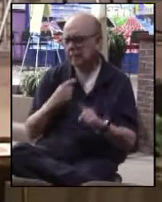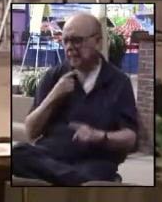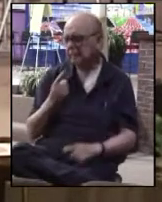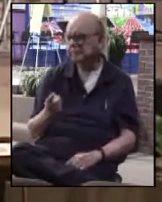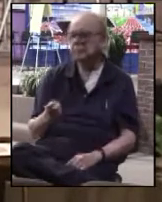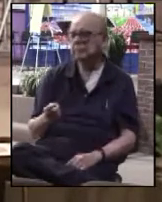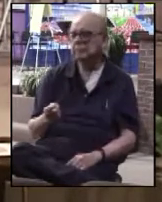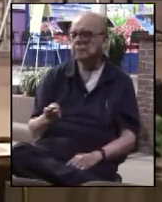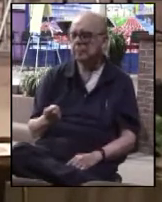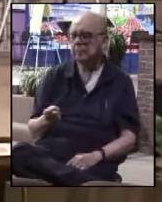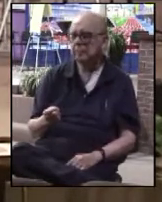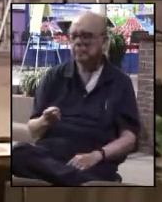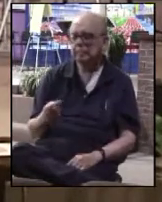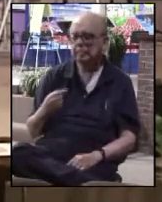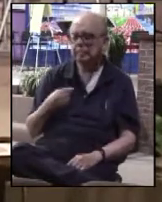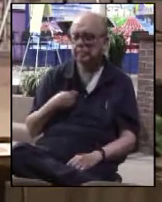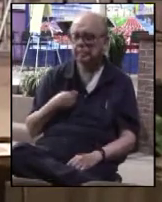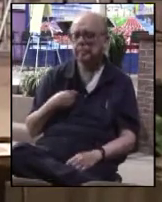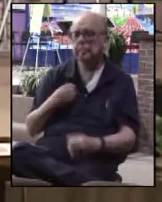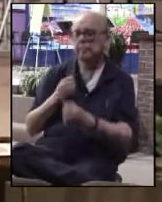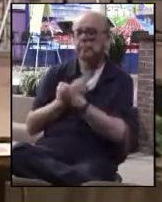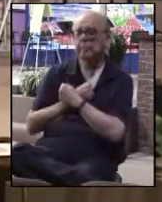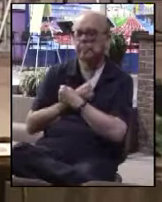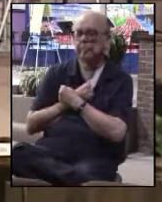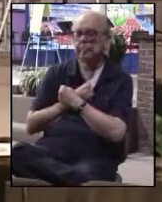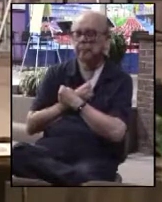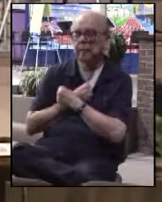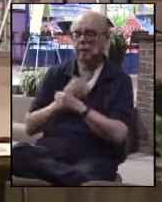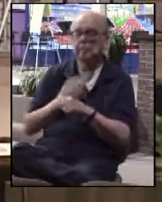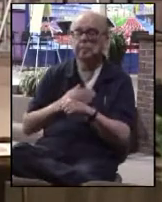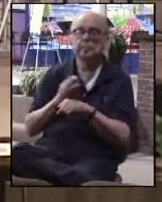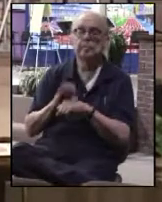say I love my church